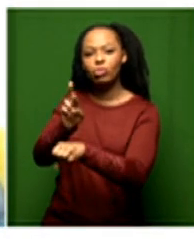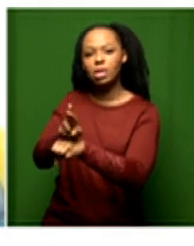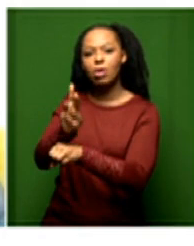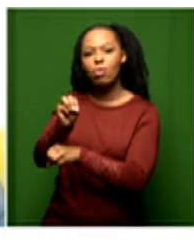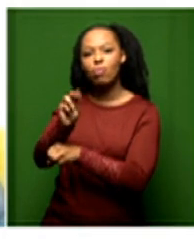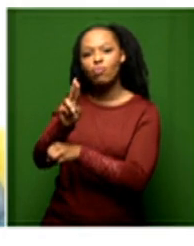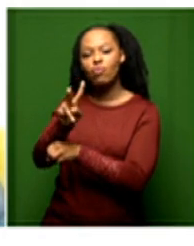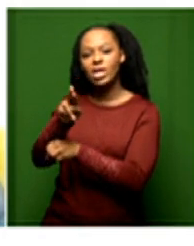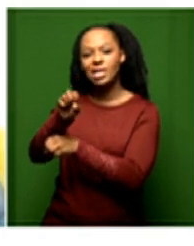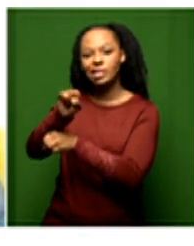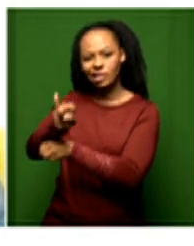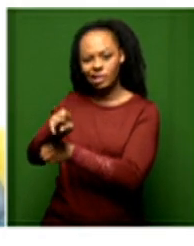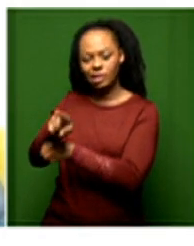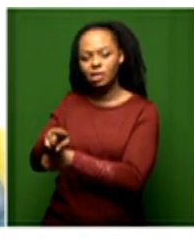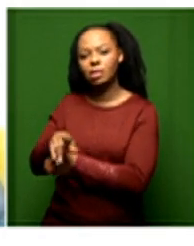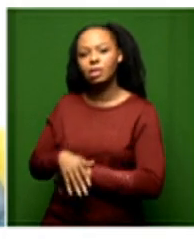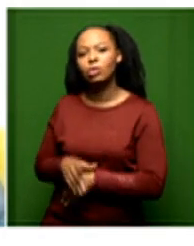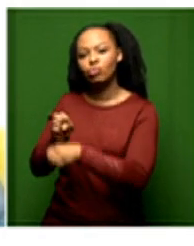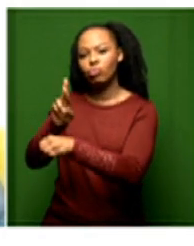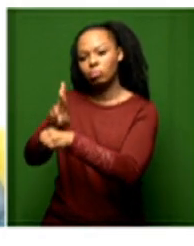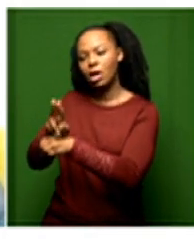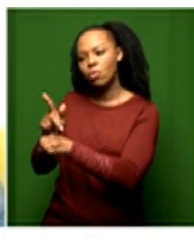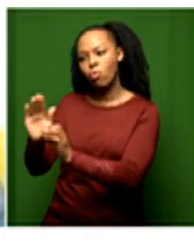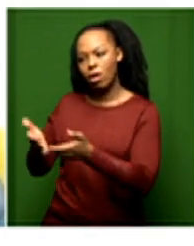Mzukwa. Dr. Mzukwa, thanks for your time. Welcome to Morning Live.